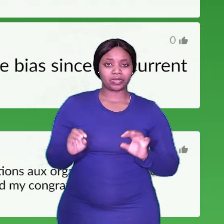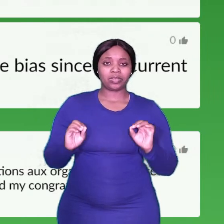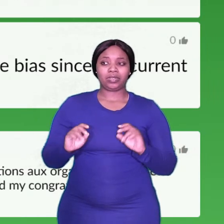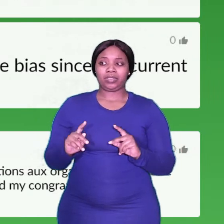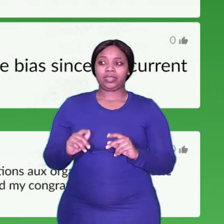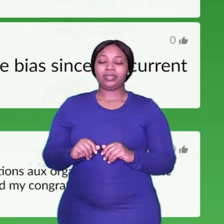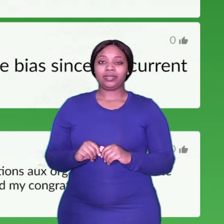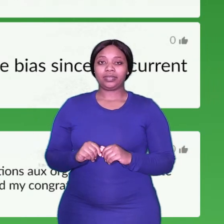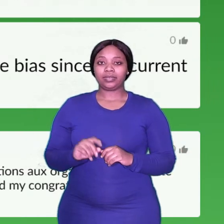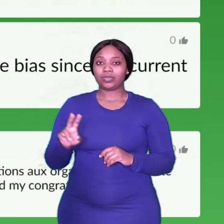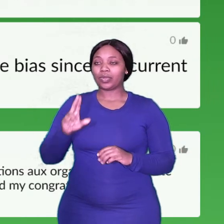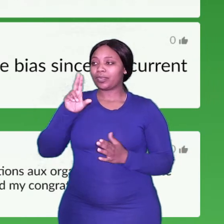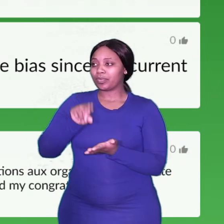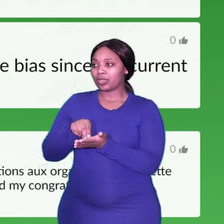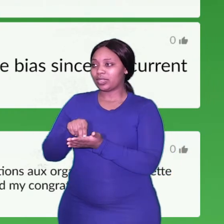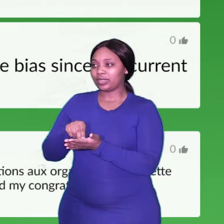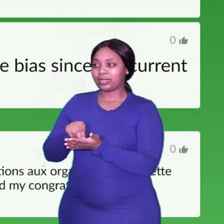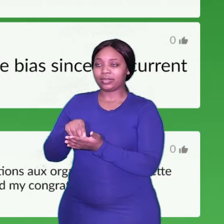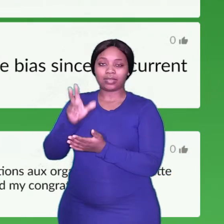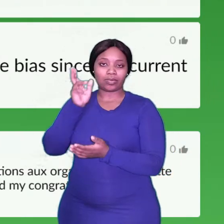And you muted.